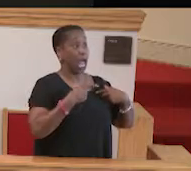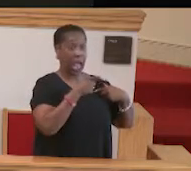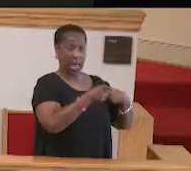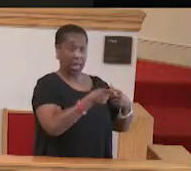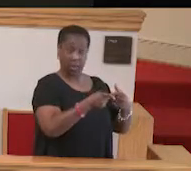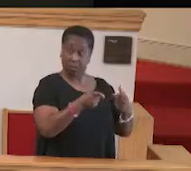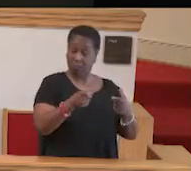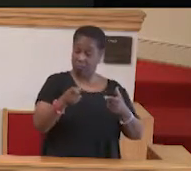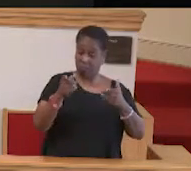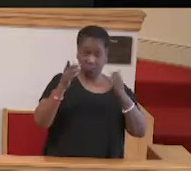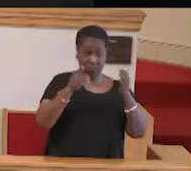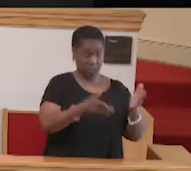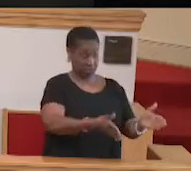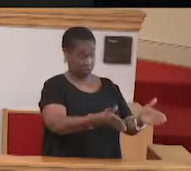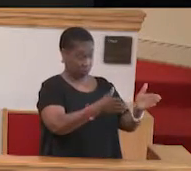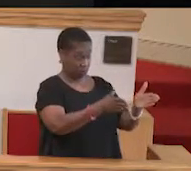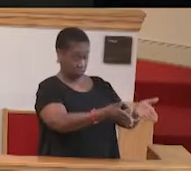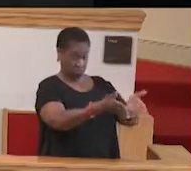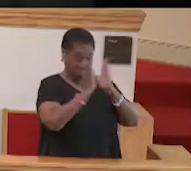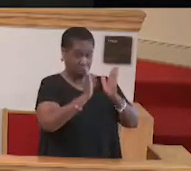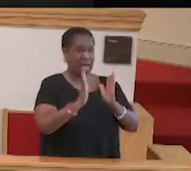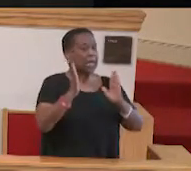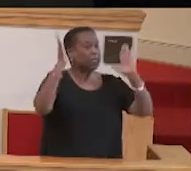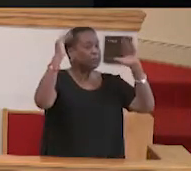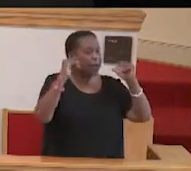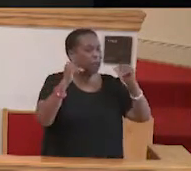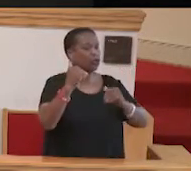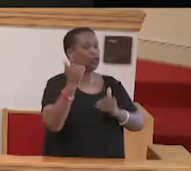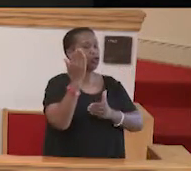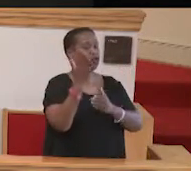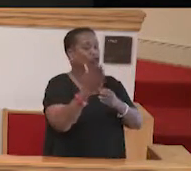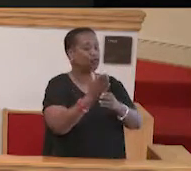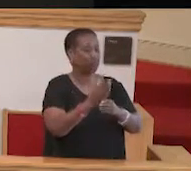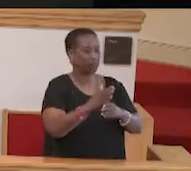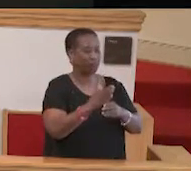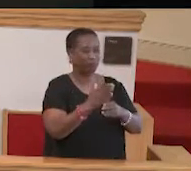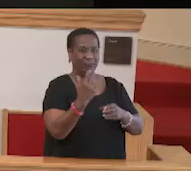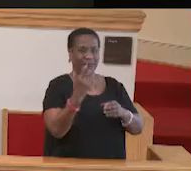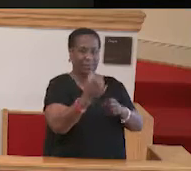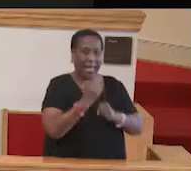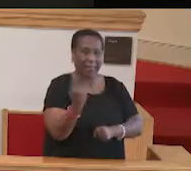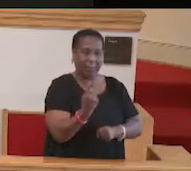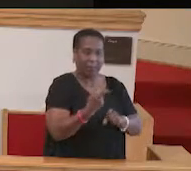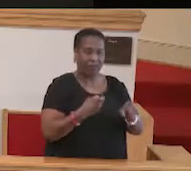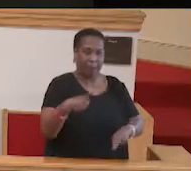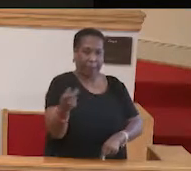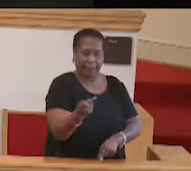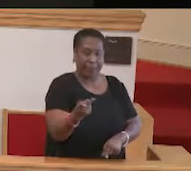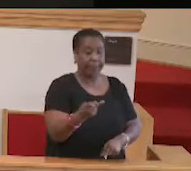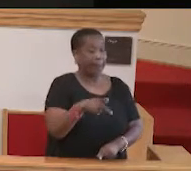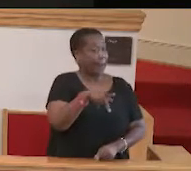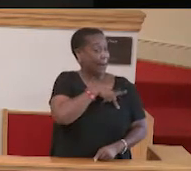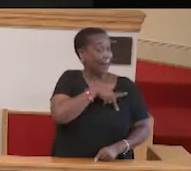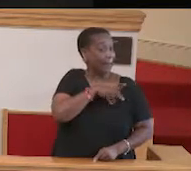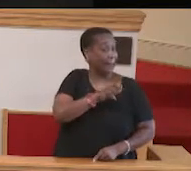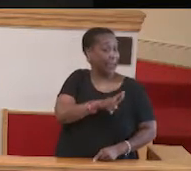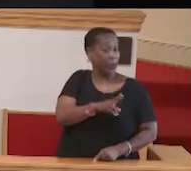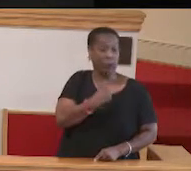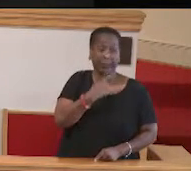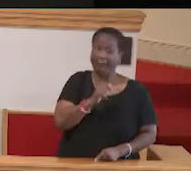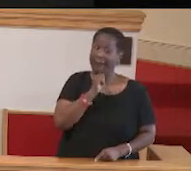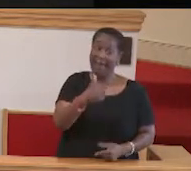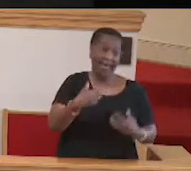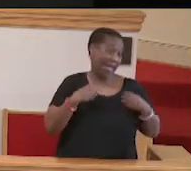attention on them, expecting to receive something from them. But Peter said, "I have